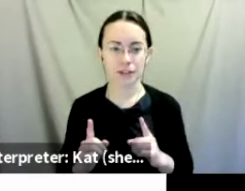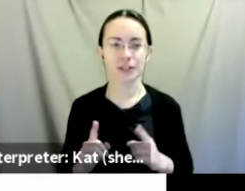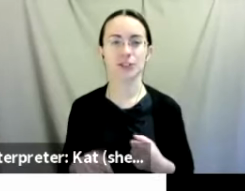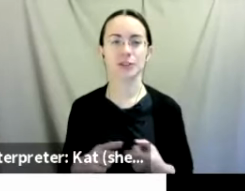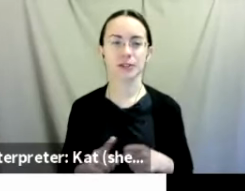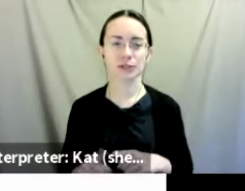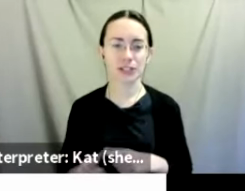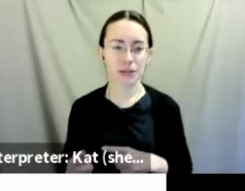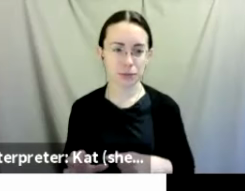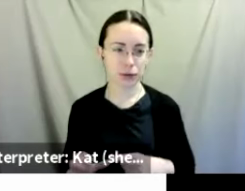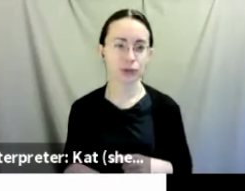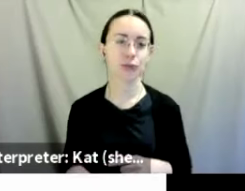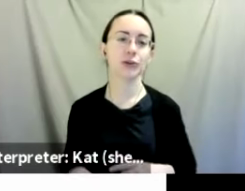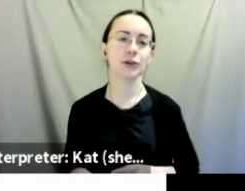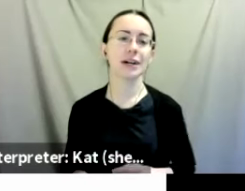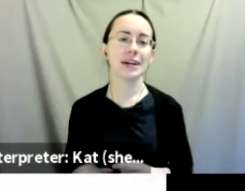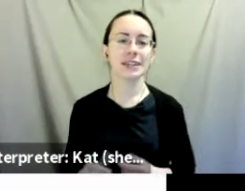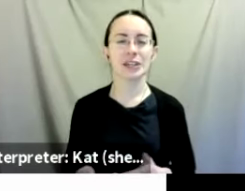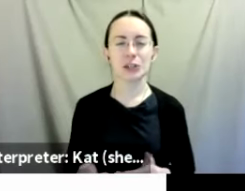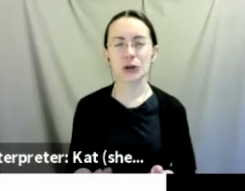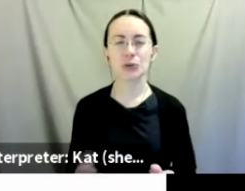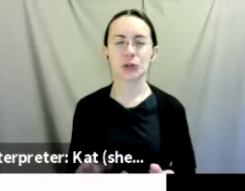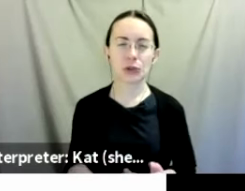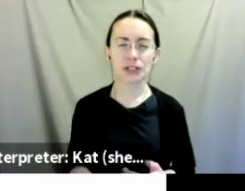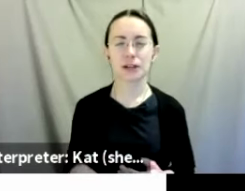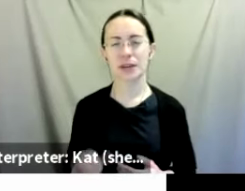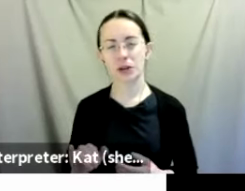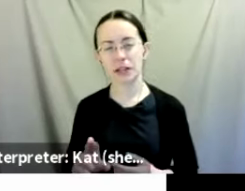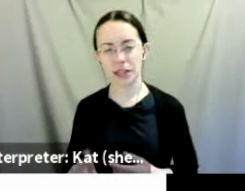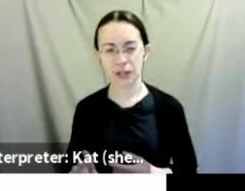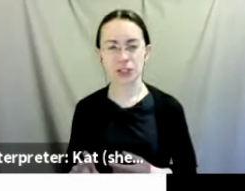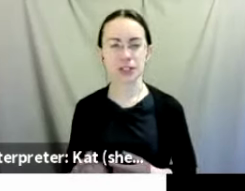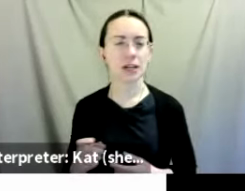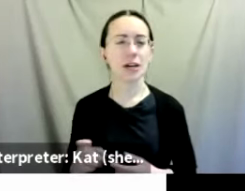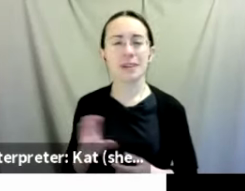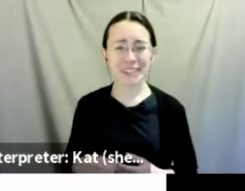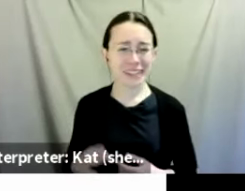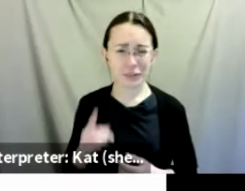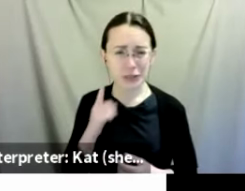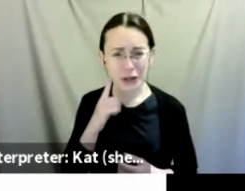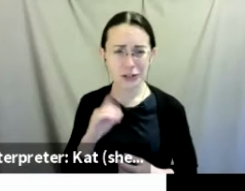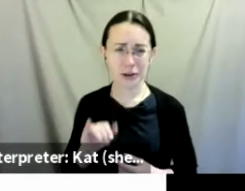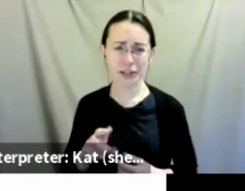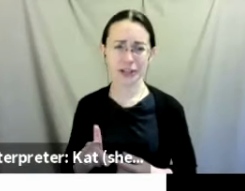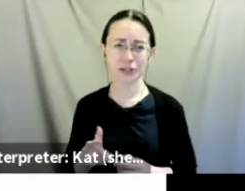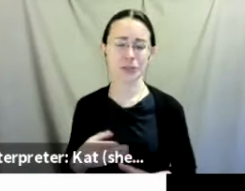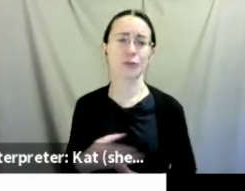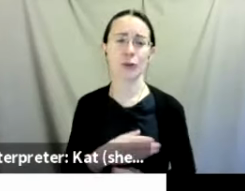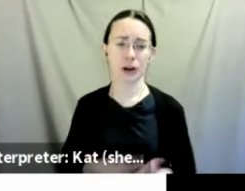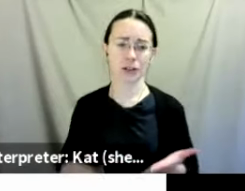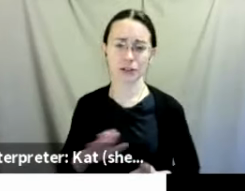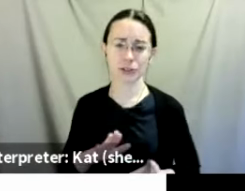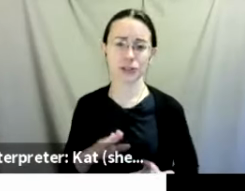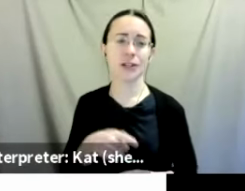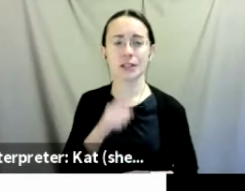open conversations about different types of birth control and, like, new things coming out like the IUD, because I had never really heard about the IUD